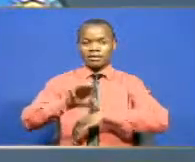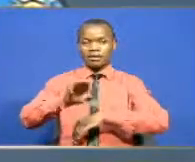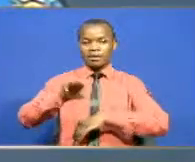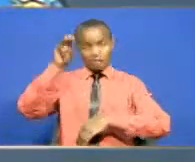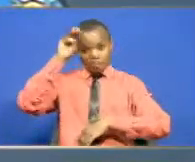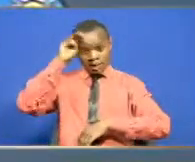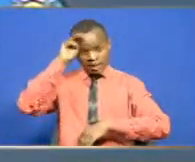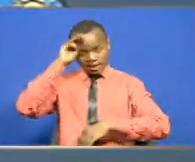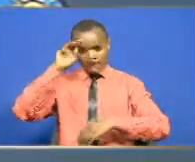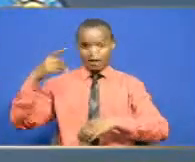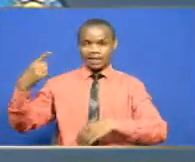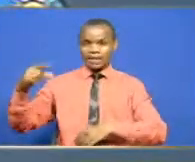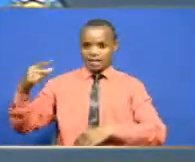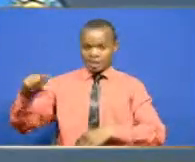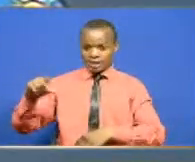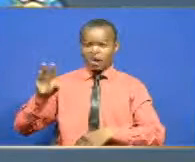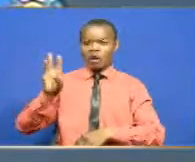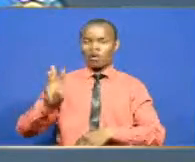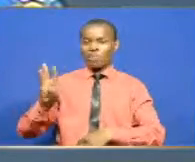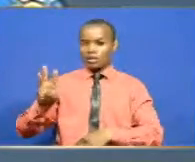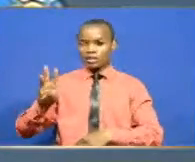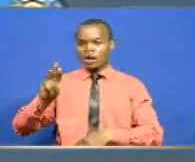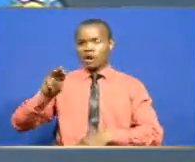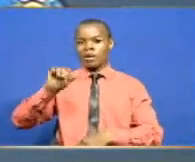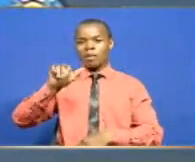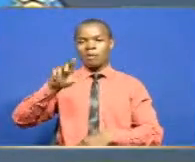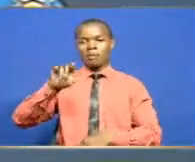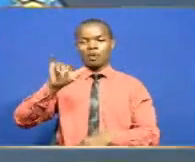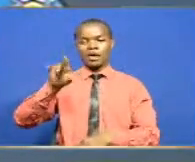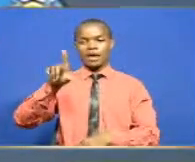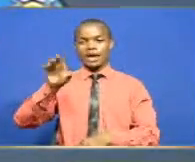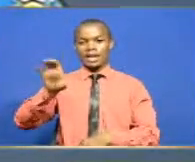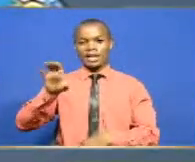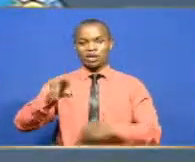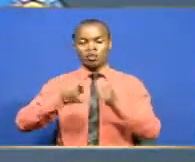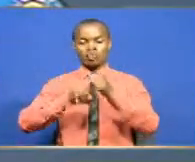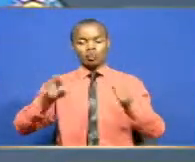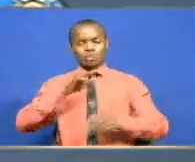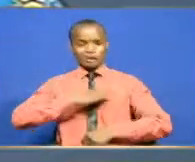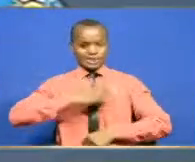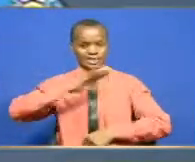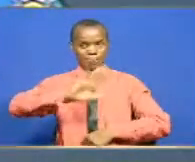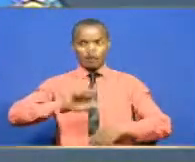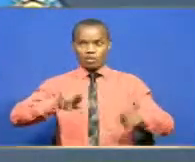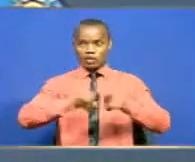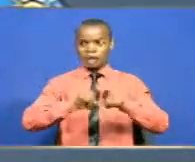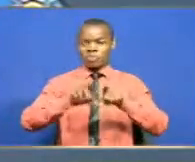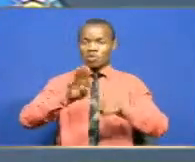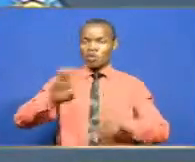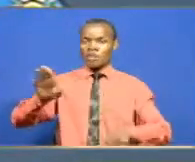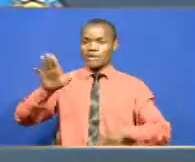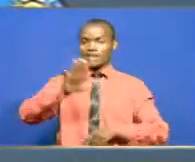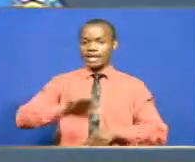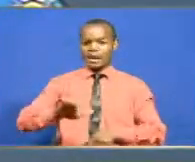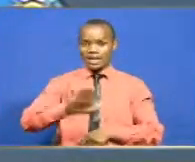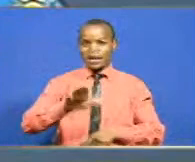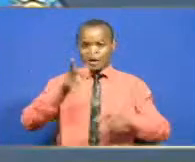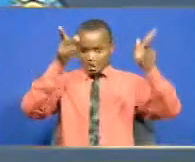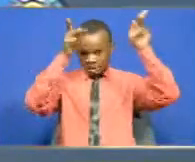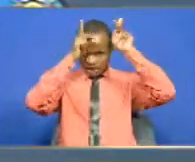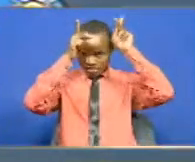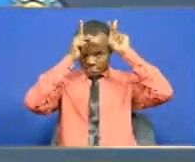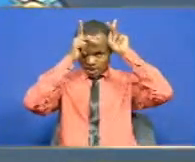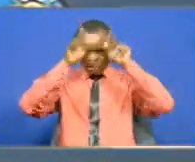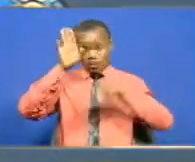Marsabit, Garissa, Moyale, moving all the way to Lodwar, Samburu, and also the western sector, Kakamega, Bungoma,